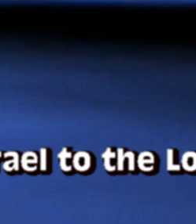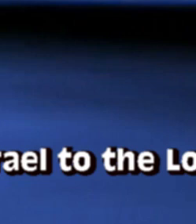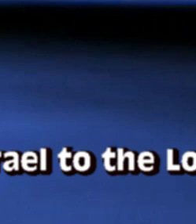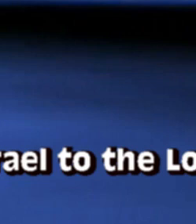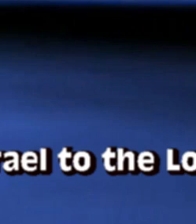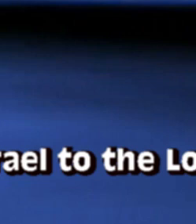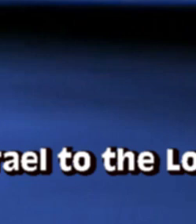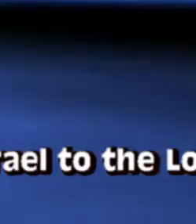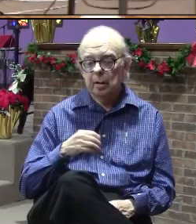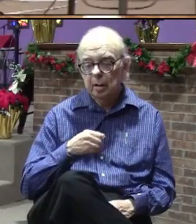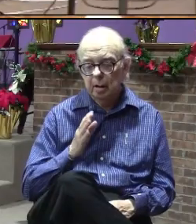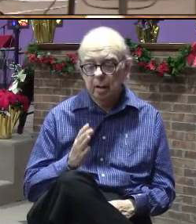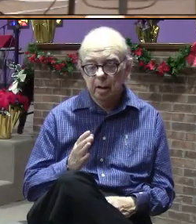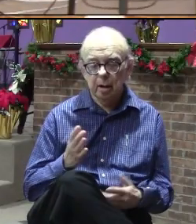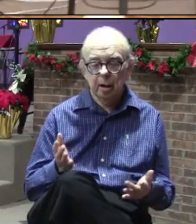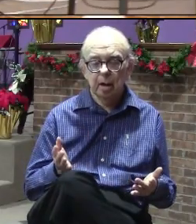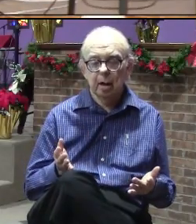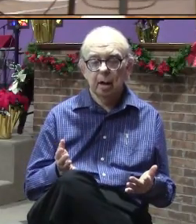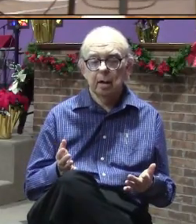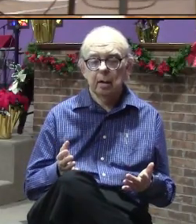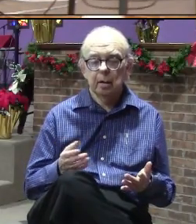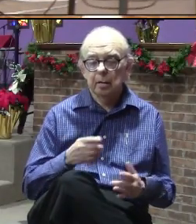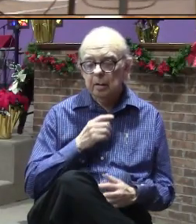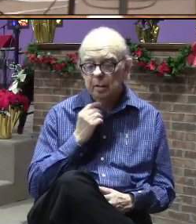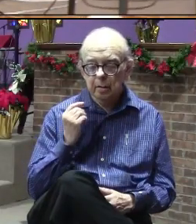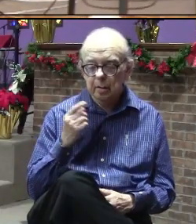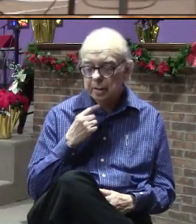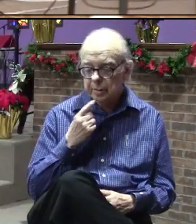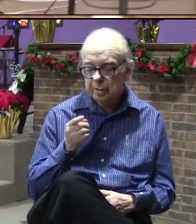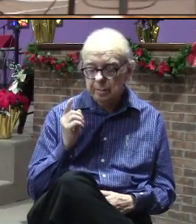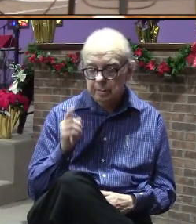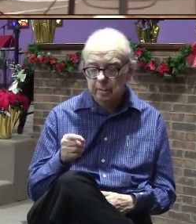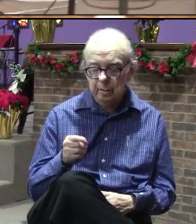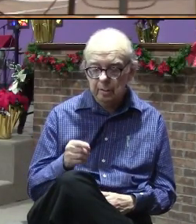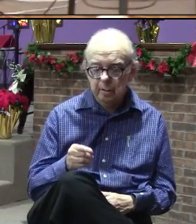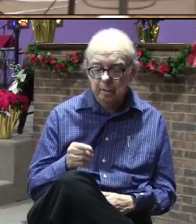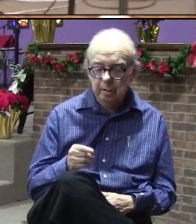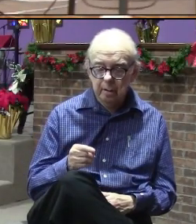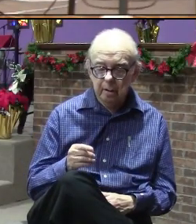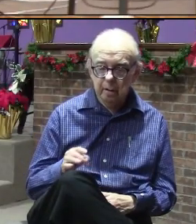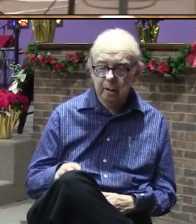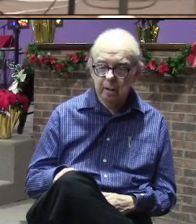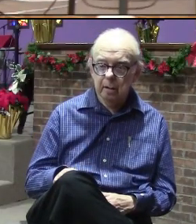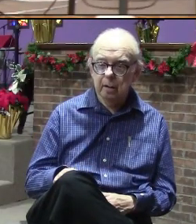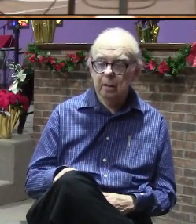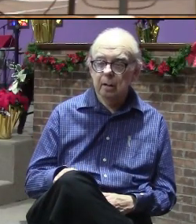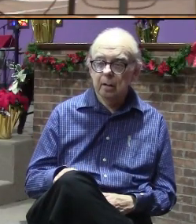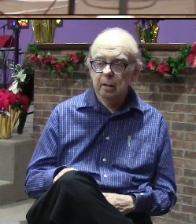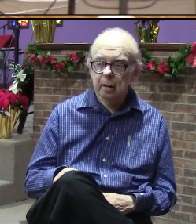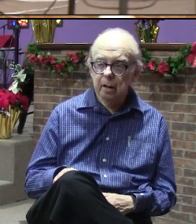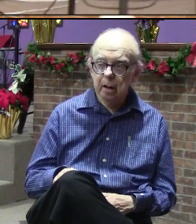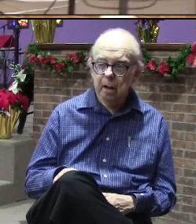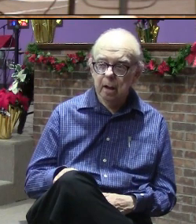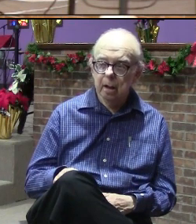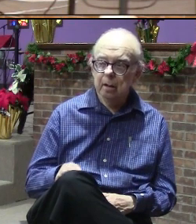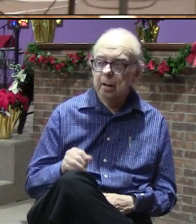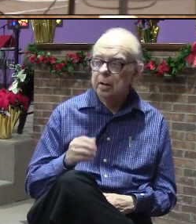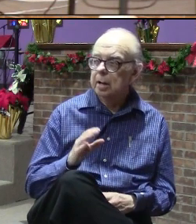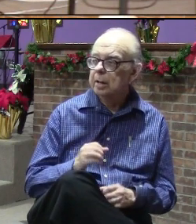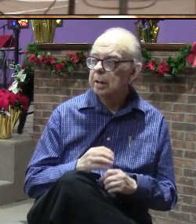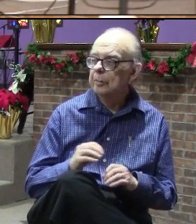their God. Here is the priest, and he's being told, man, I'm running behind. I've got to get moving.